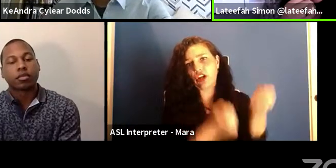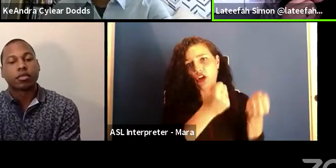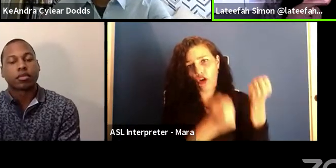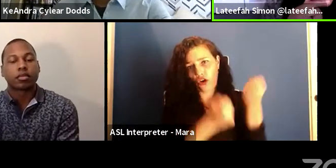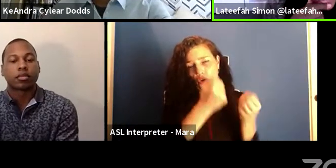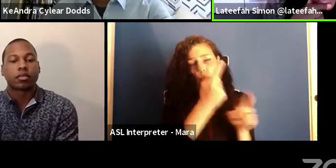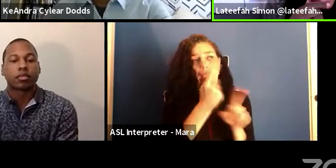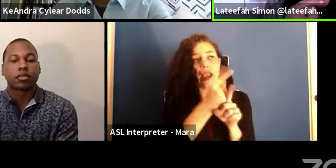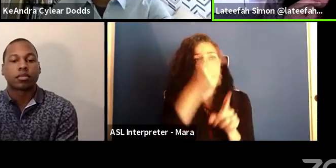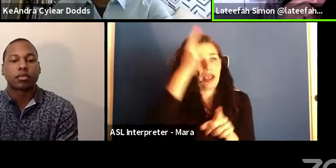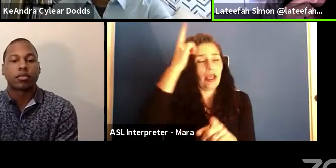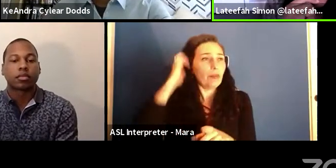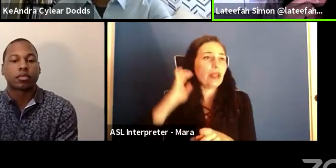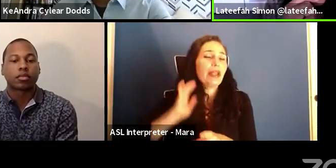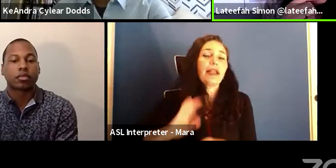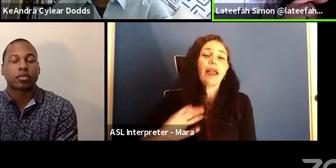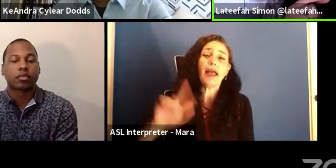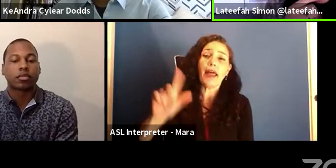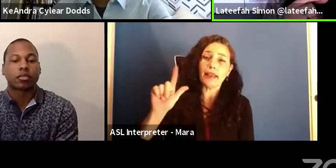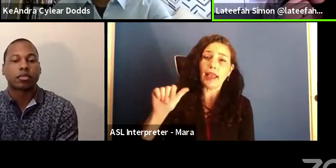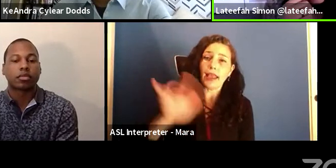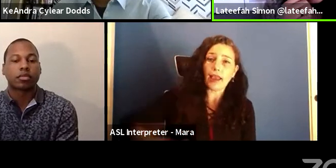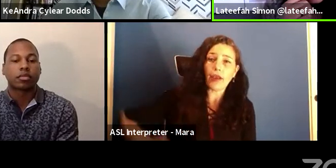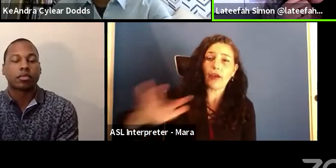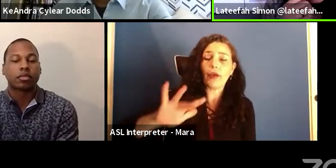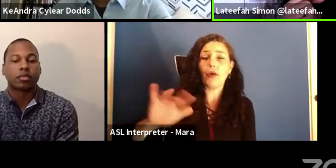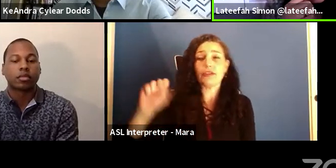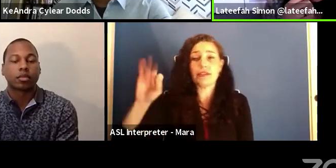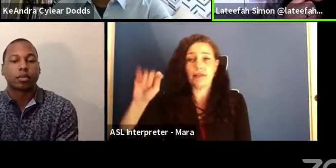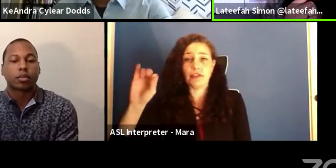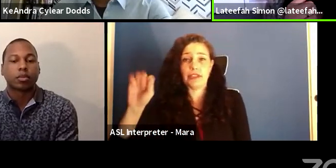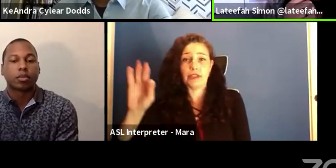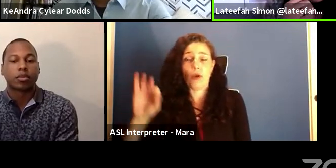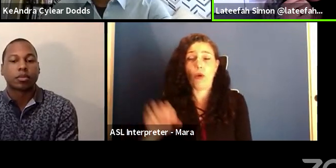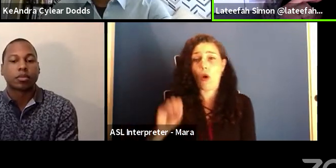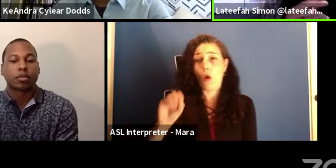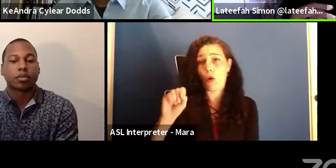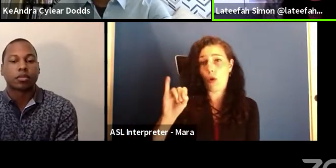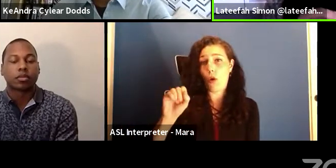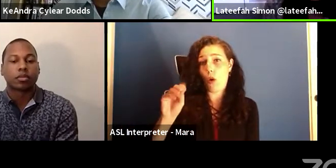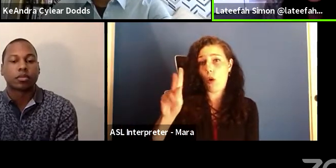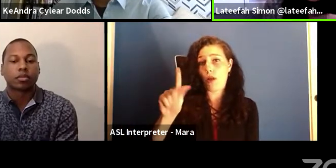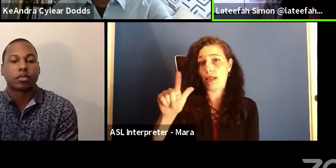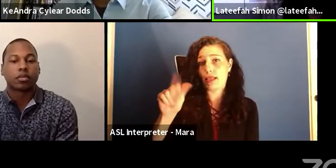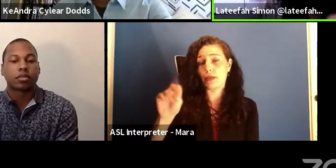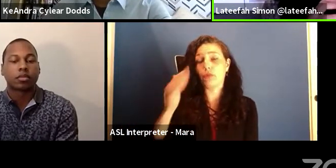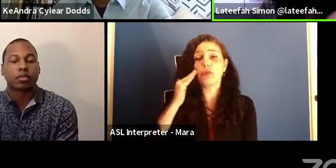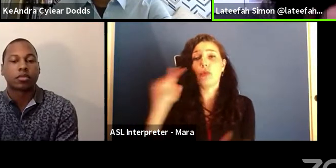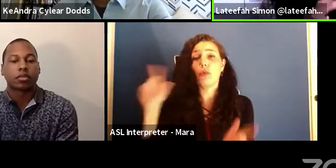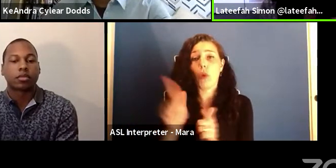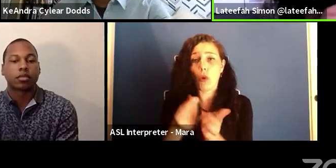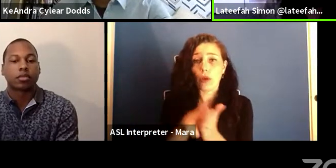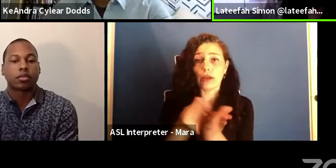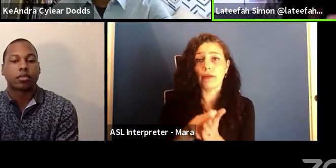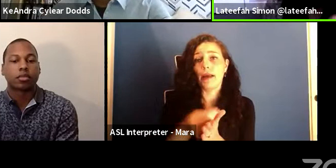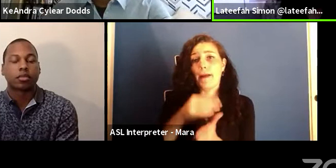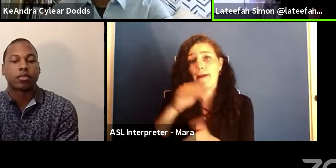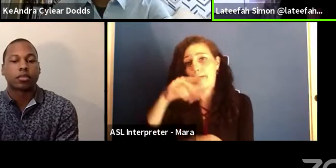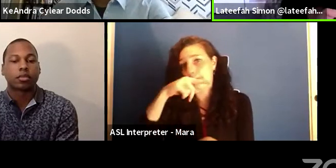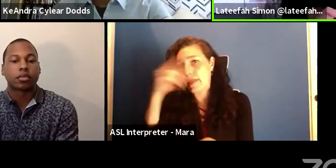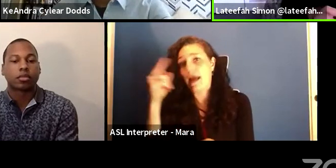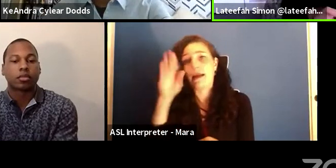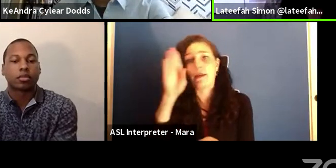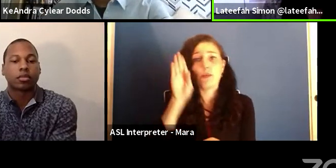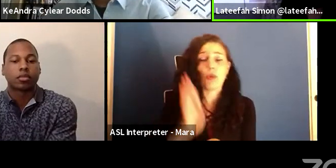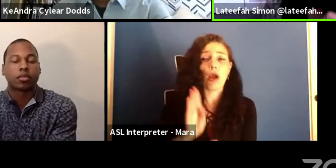spaces like Los Angeles proper and in San Francisco and Oakland, we know that low income and Black and brown and disabled people are living farther and farther